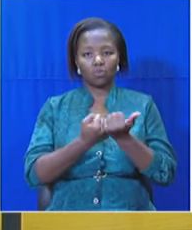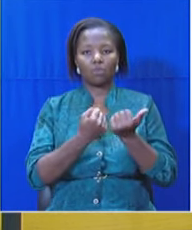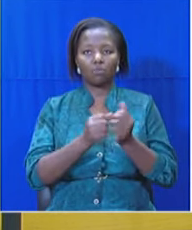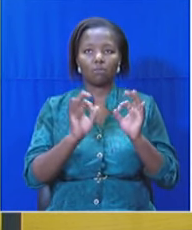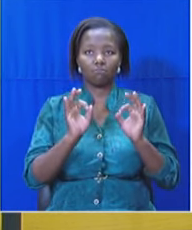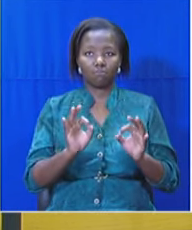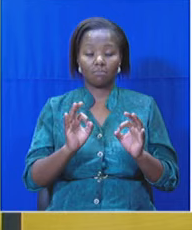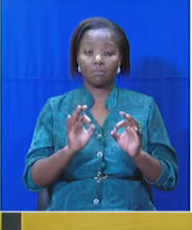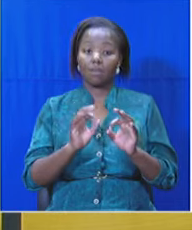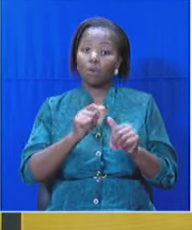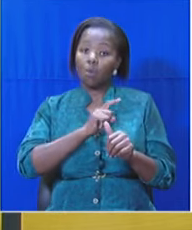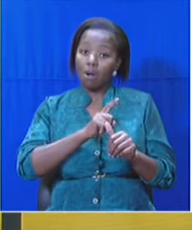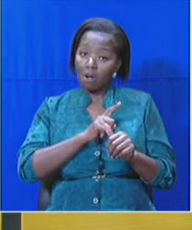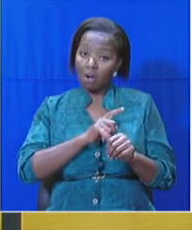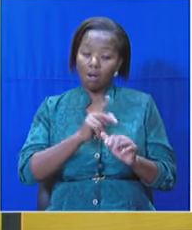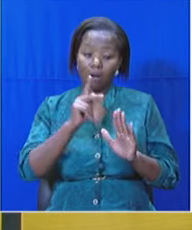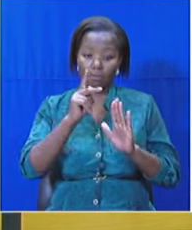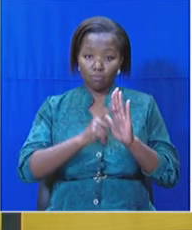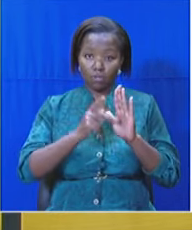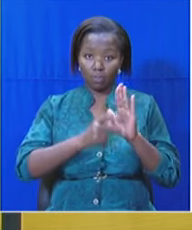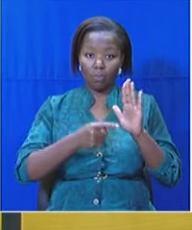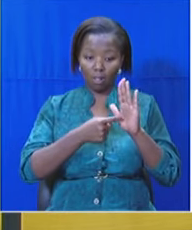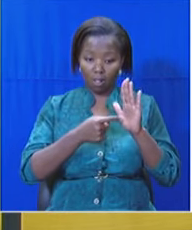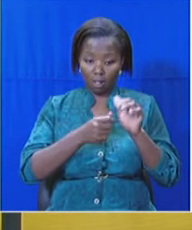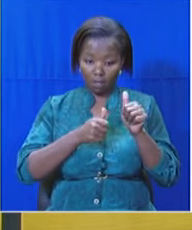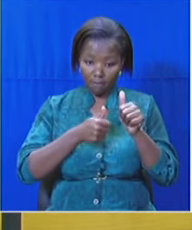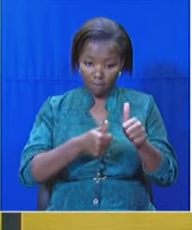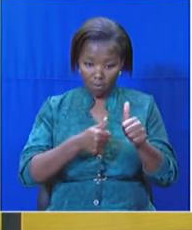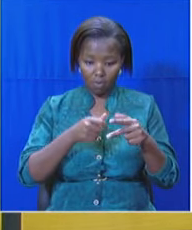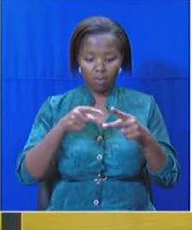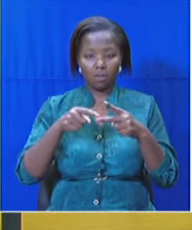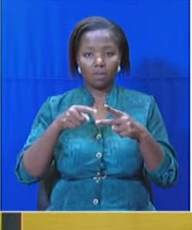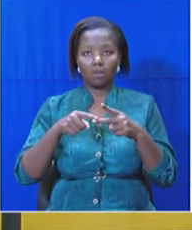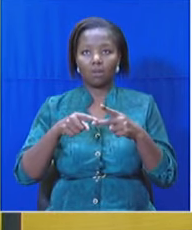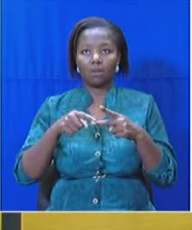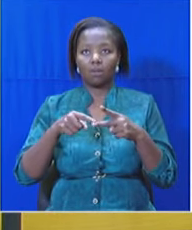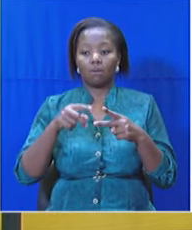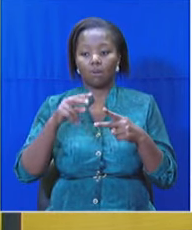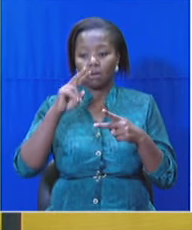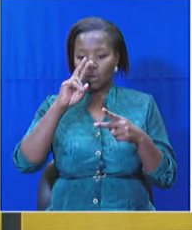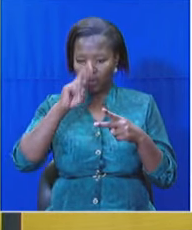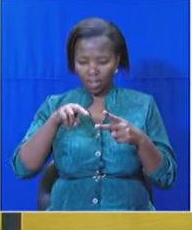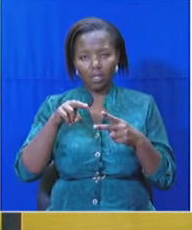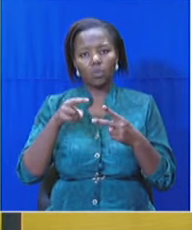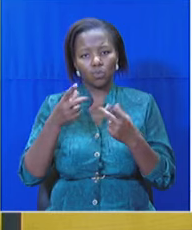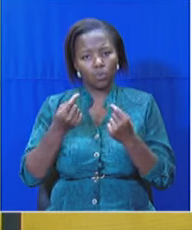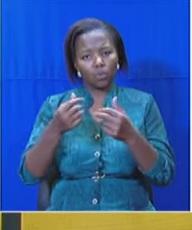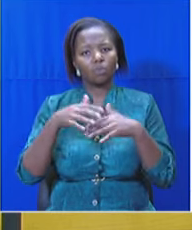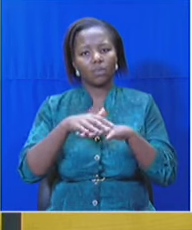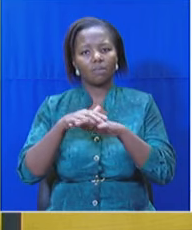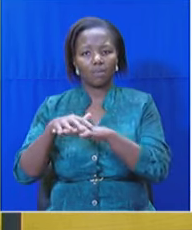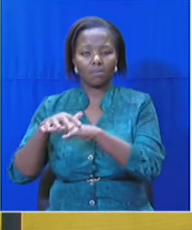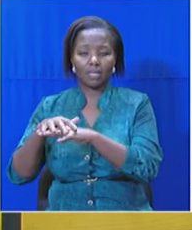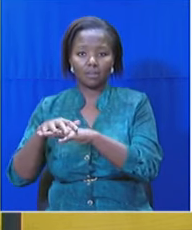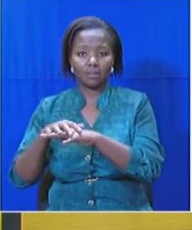of principle as well as for practical considerations. Without it, we cannot move forward. However, we hope that there